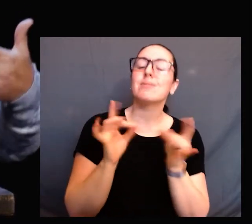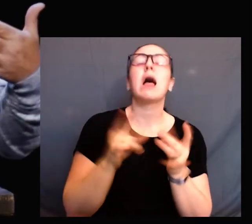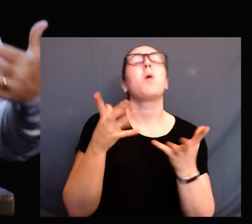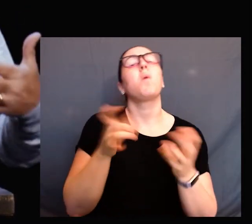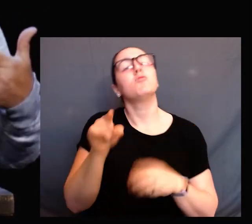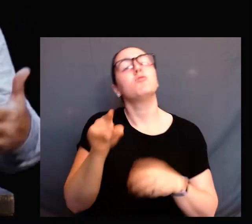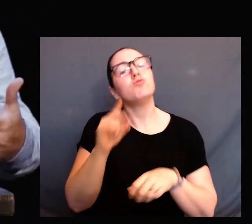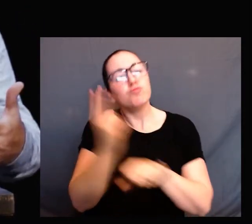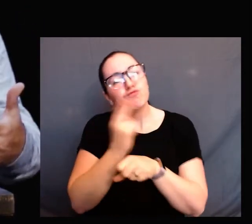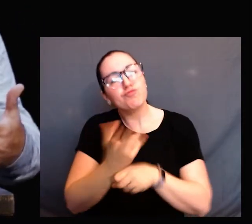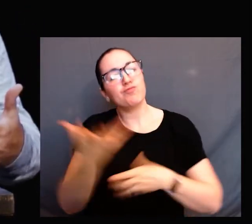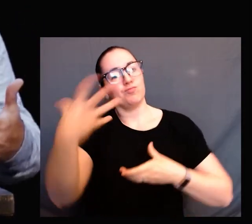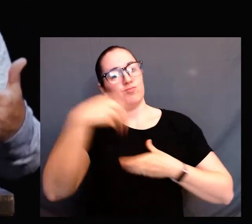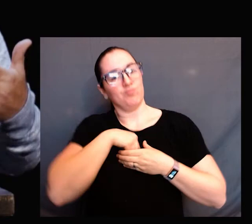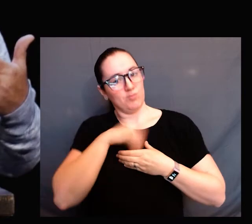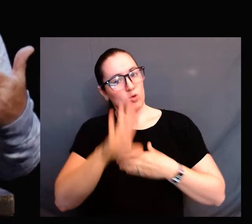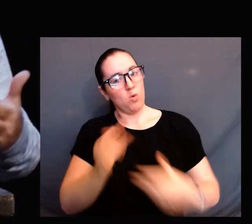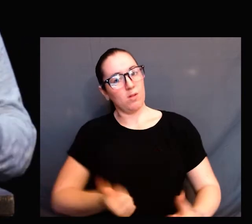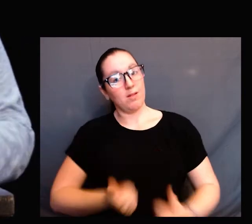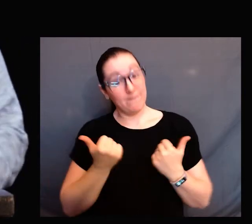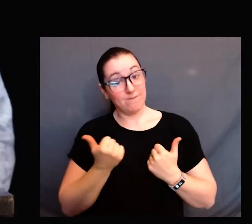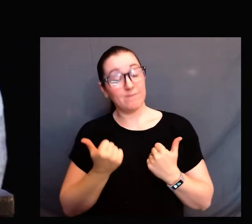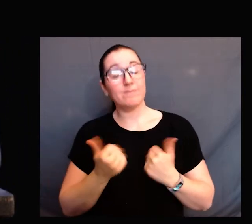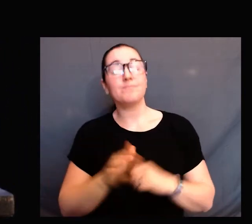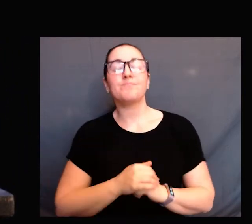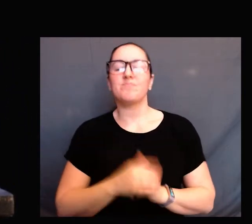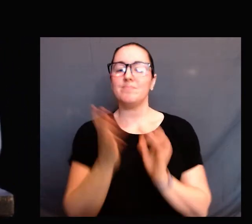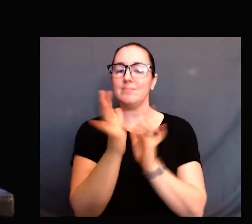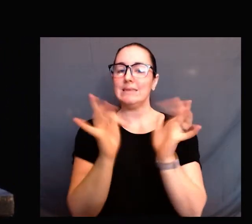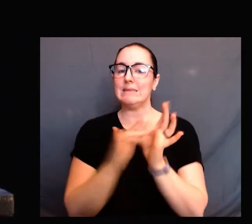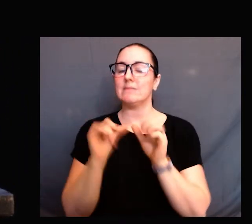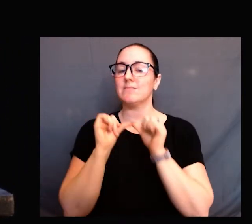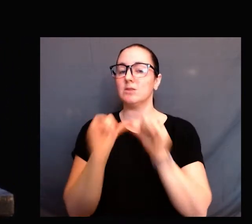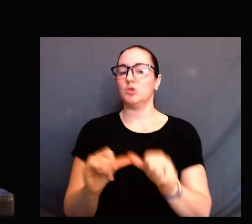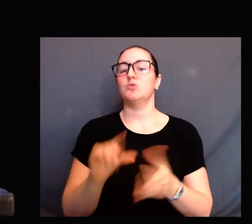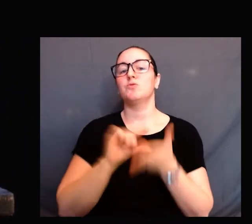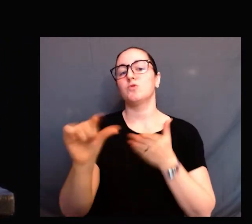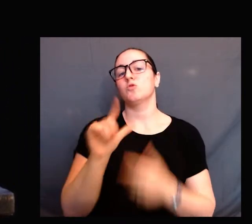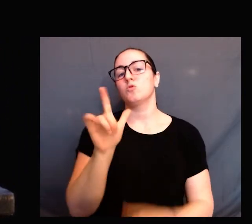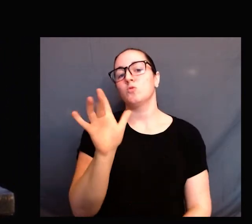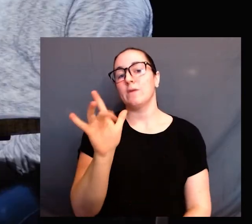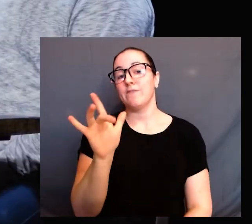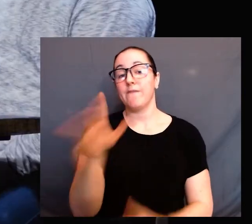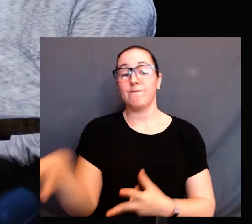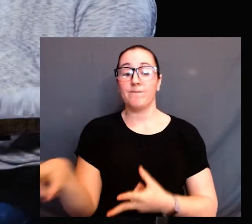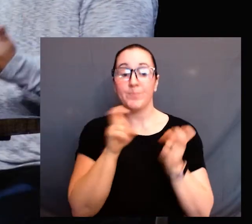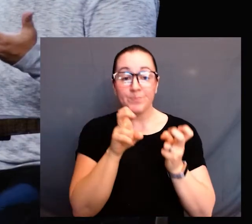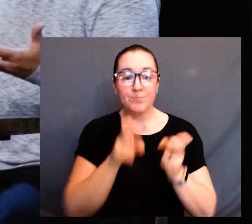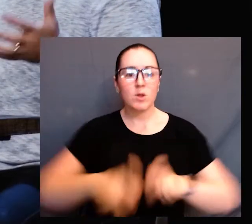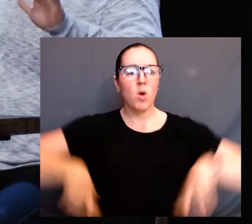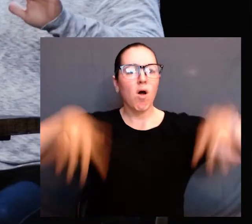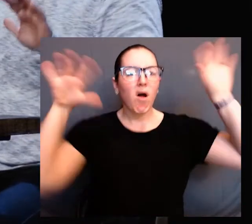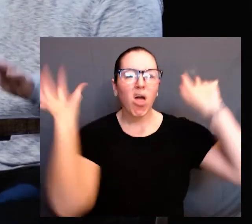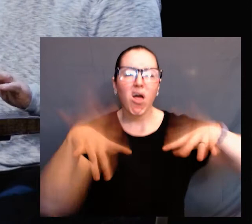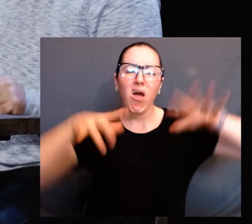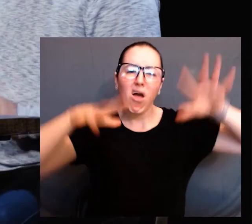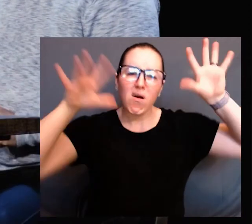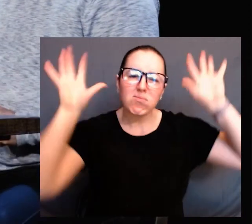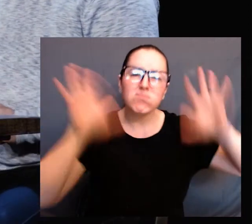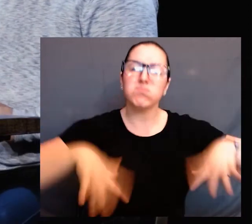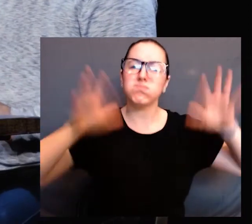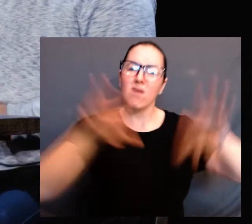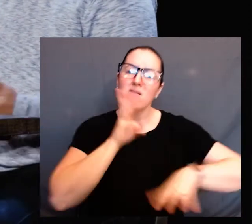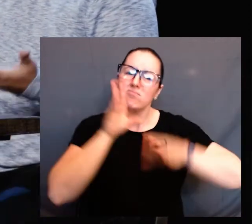you to put them into practice in your life. Well, Jesus goes on in verse 25. The rain came